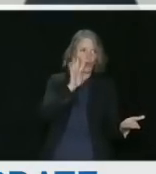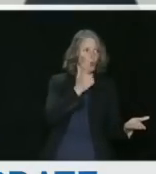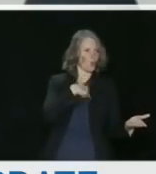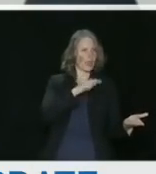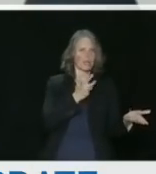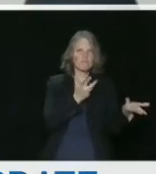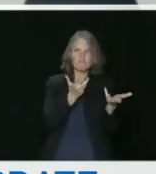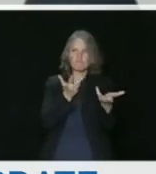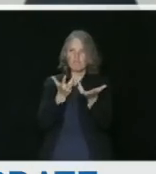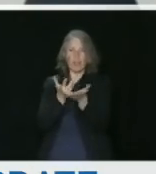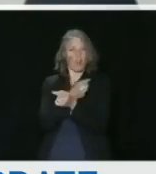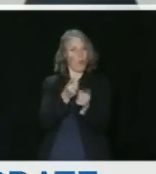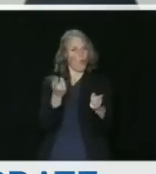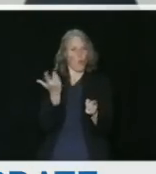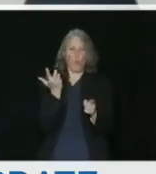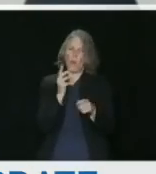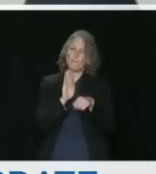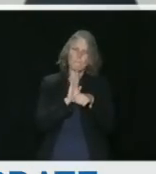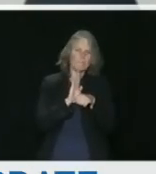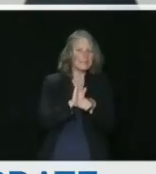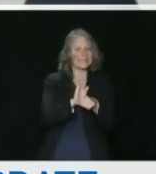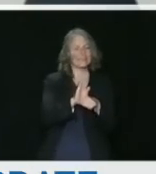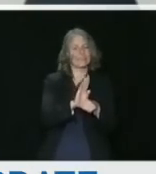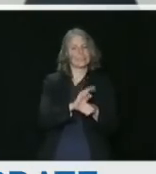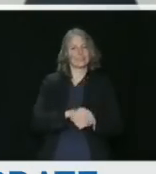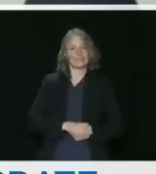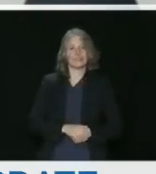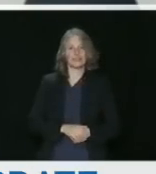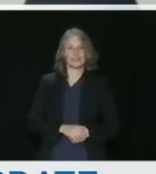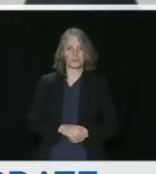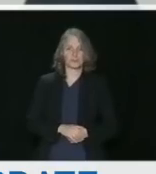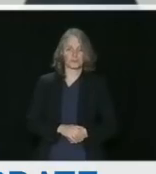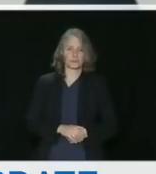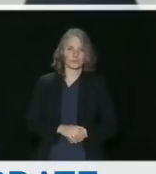they're very busy in the provinces and territories